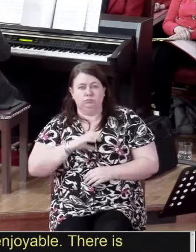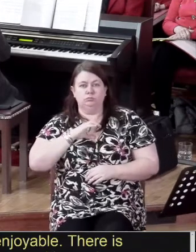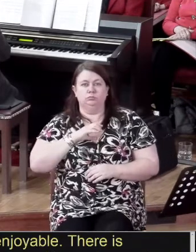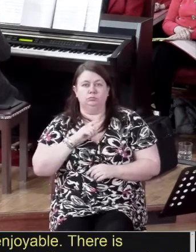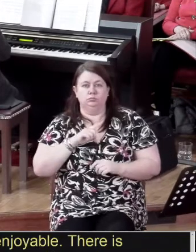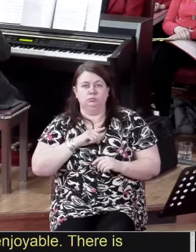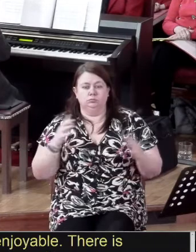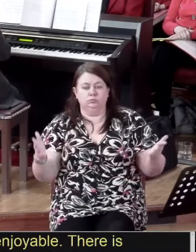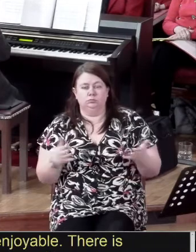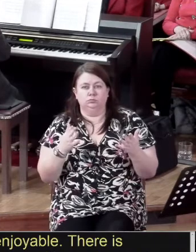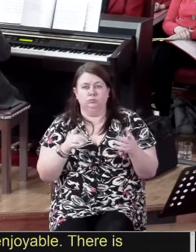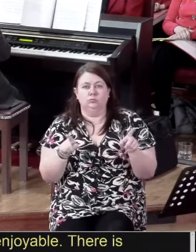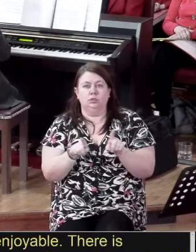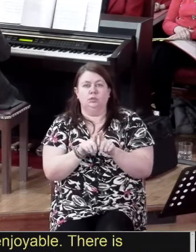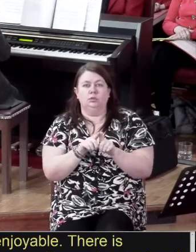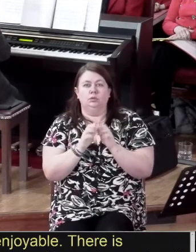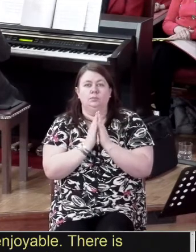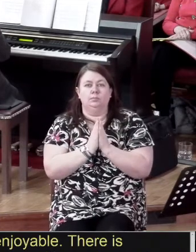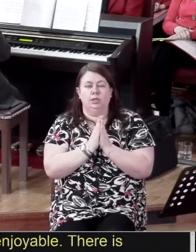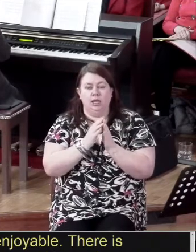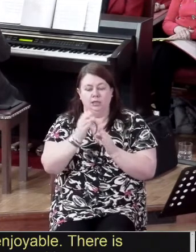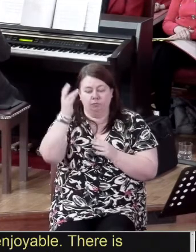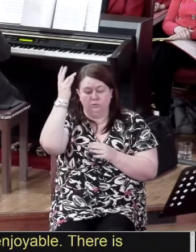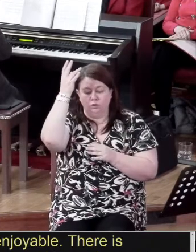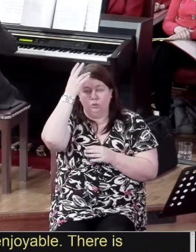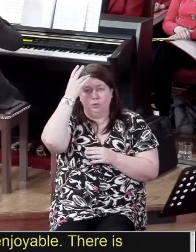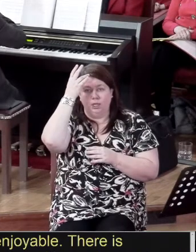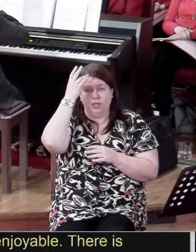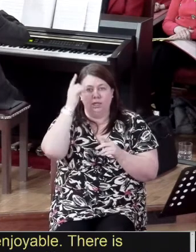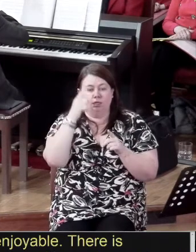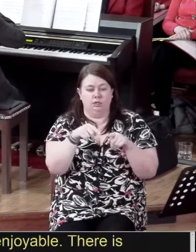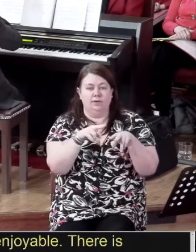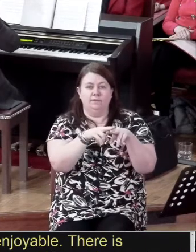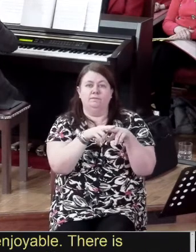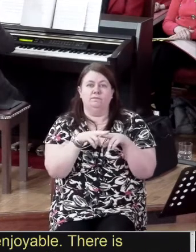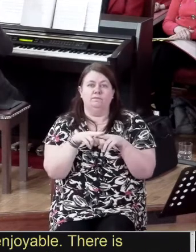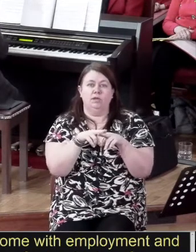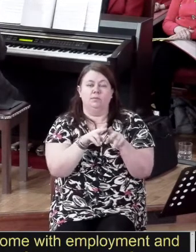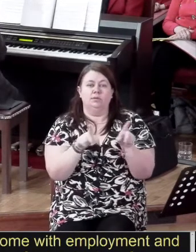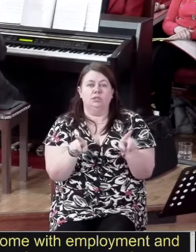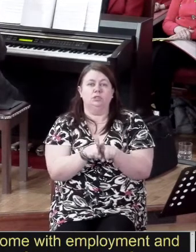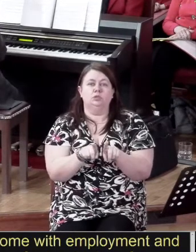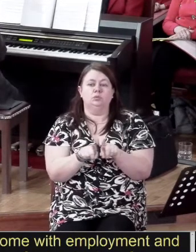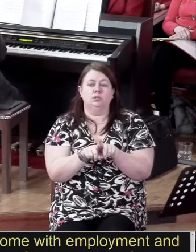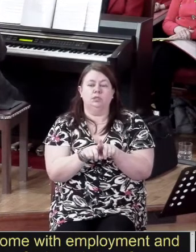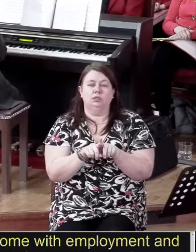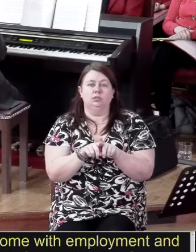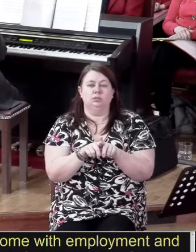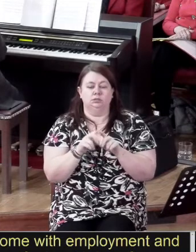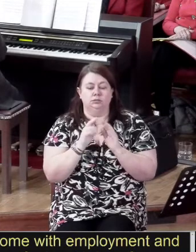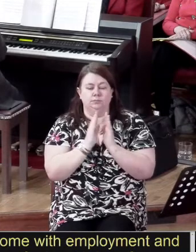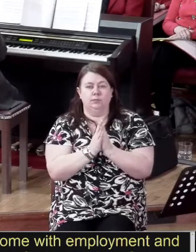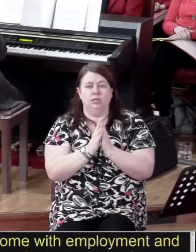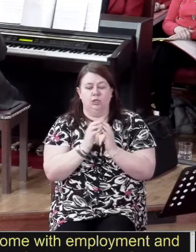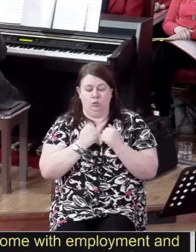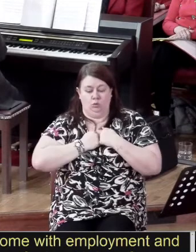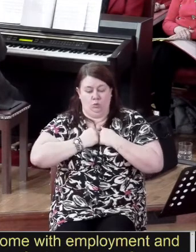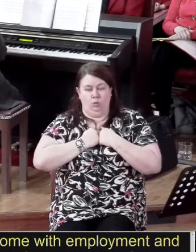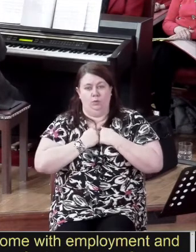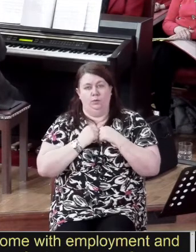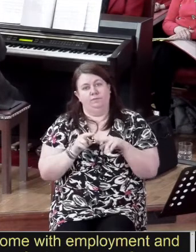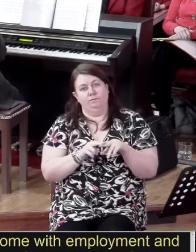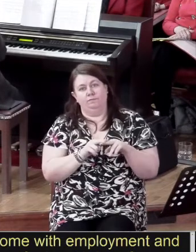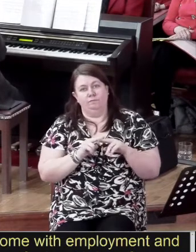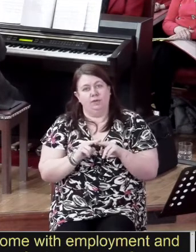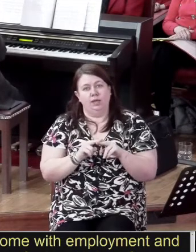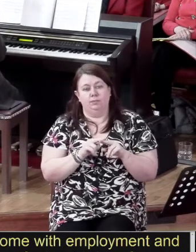pray for our Queen and members of the royal household. We pray for those nearer to us, those who are